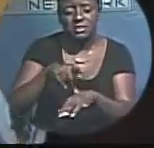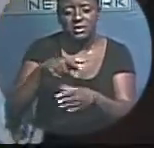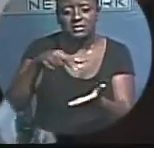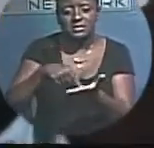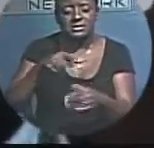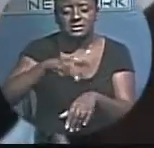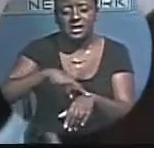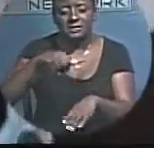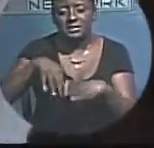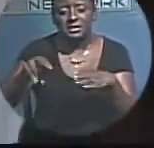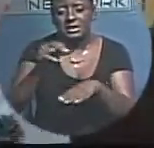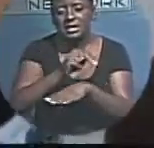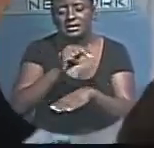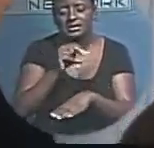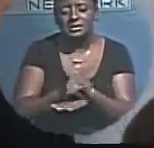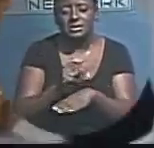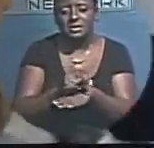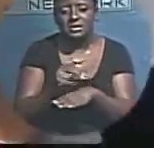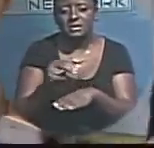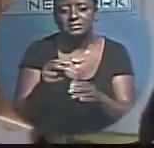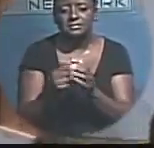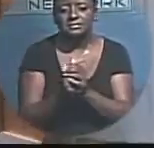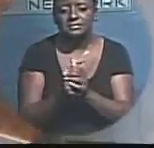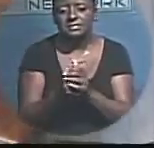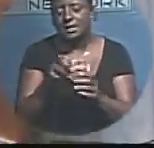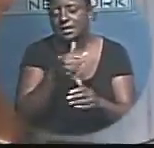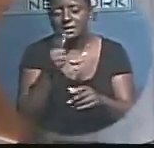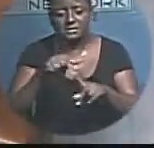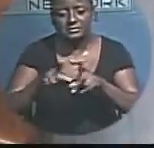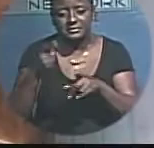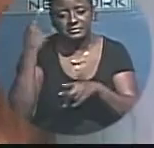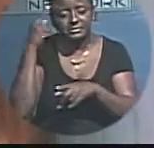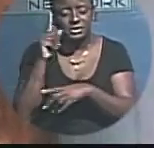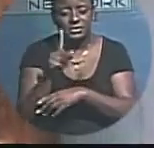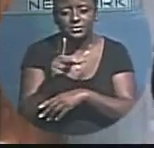being your home, and this here being, I guess, your home away from home? I mean,